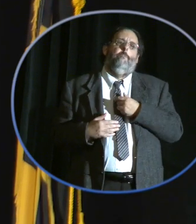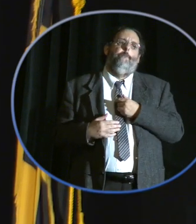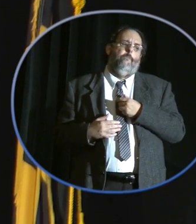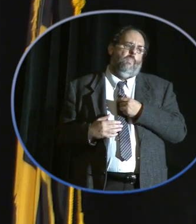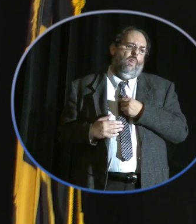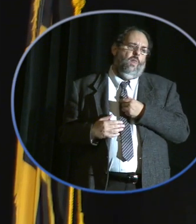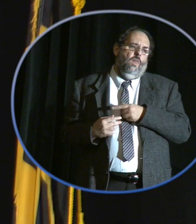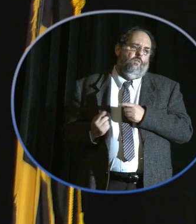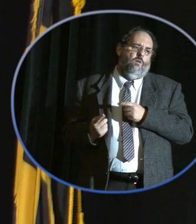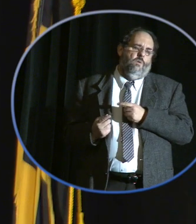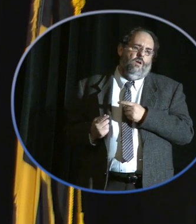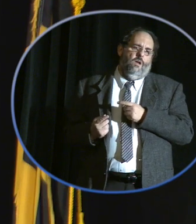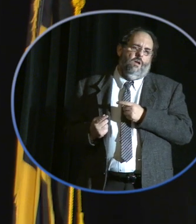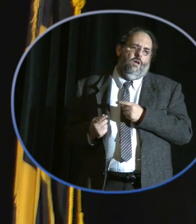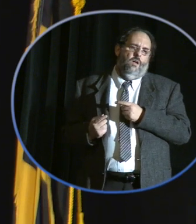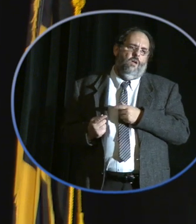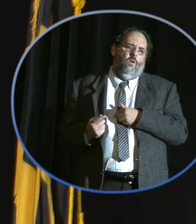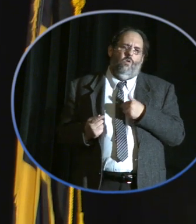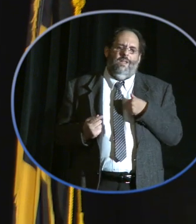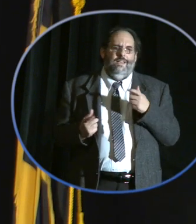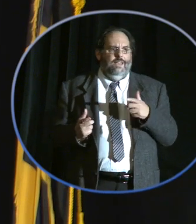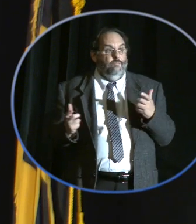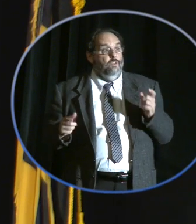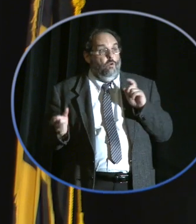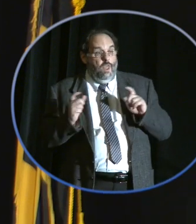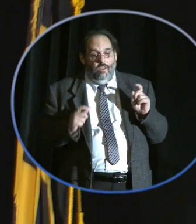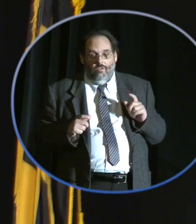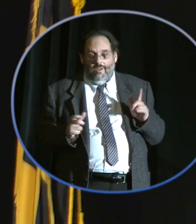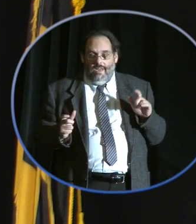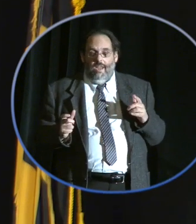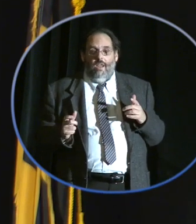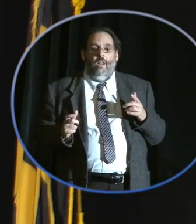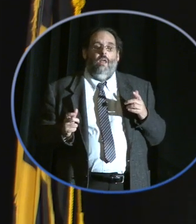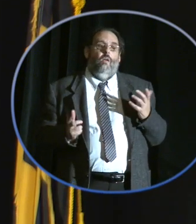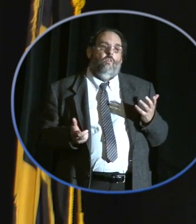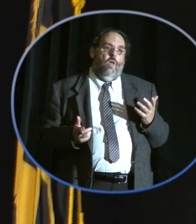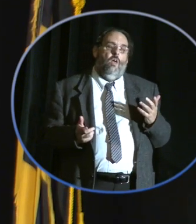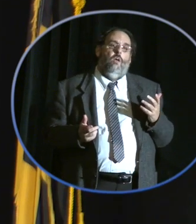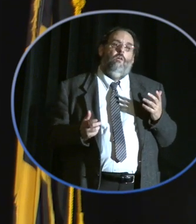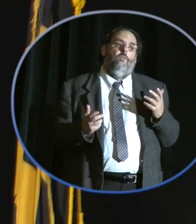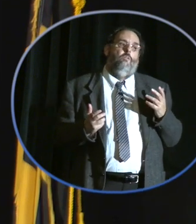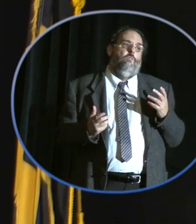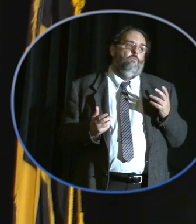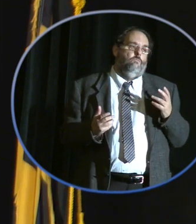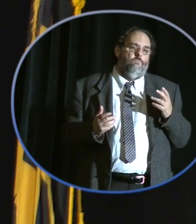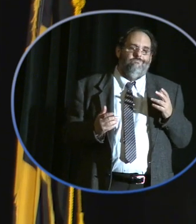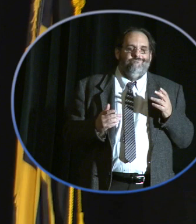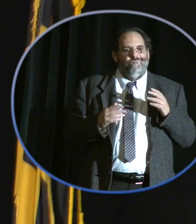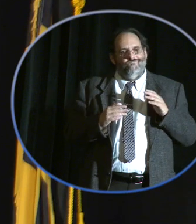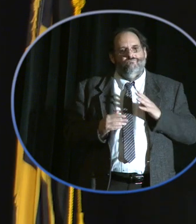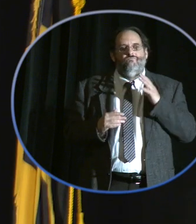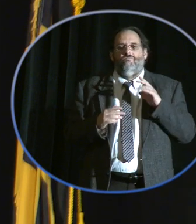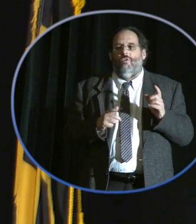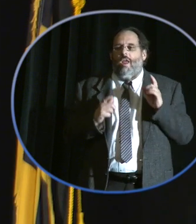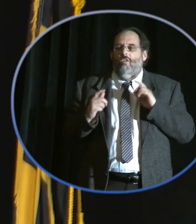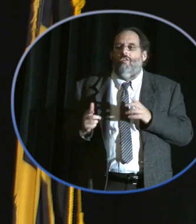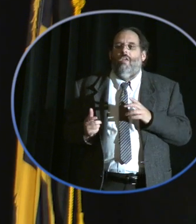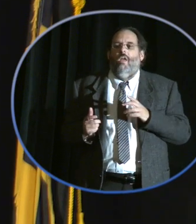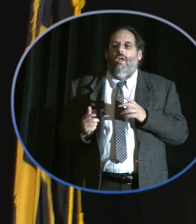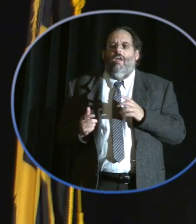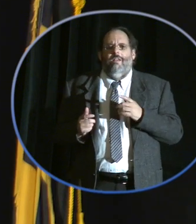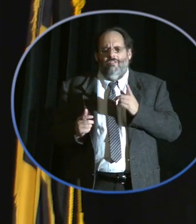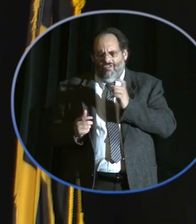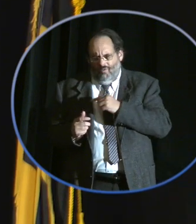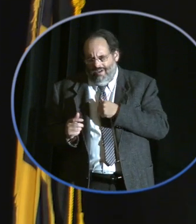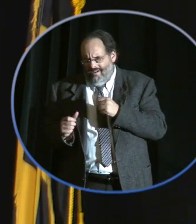it came from, we need the large donations and we need the in-kind. But when I questioned whether we were on track and whether